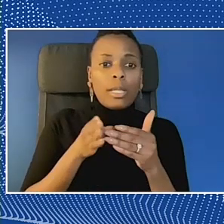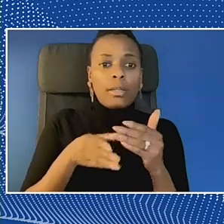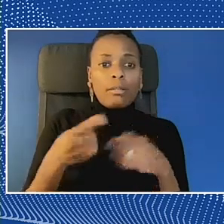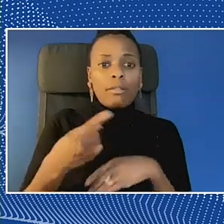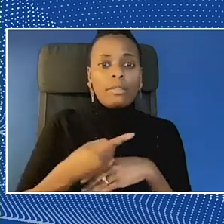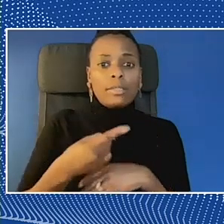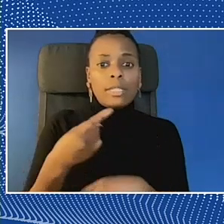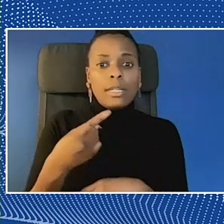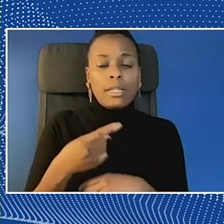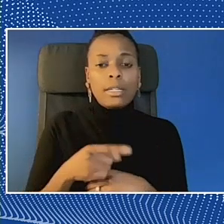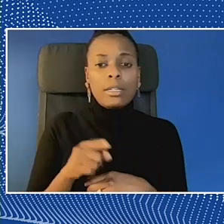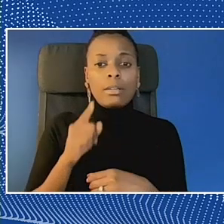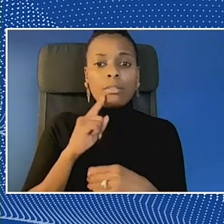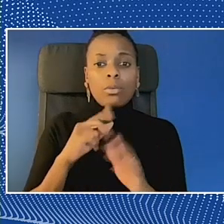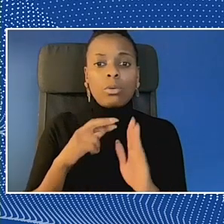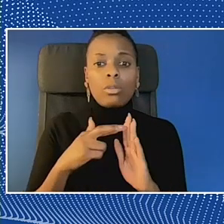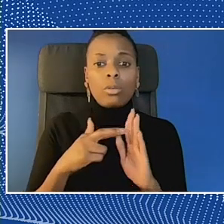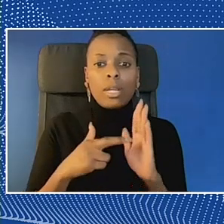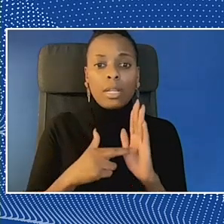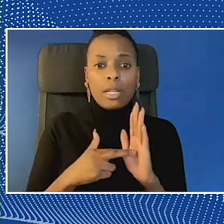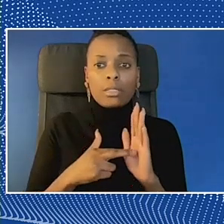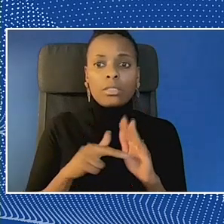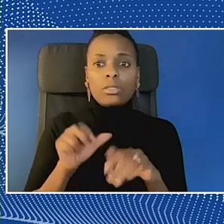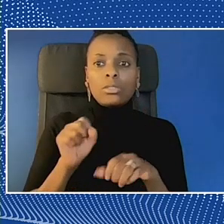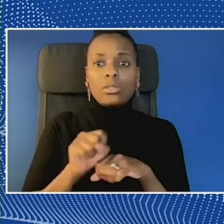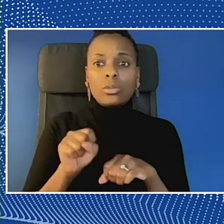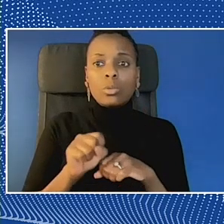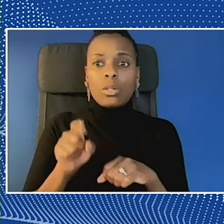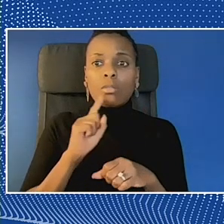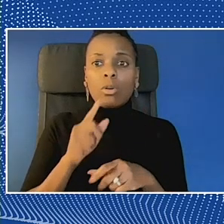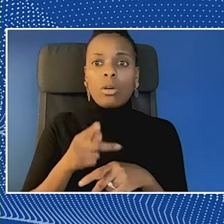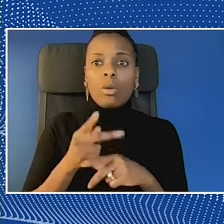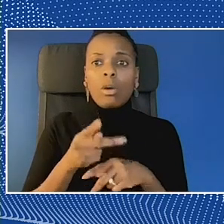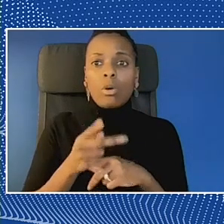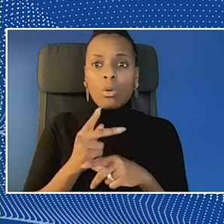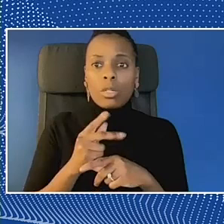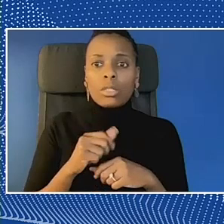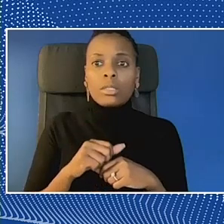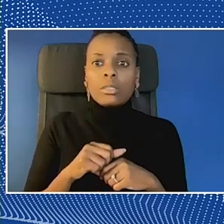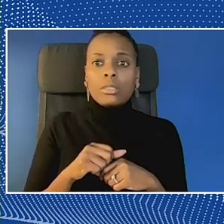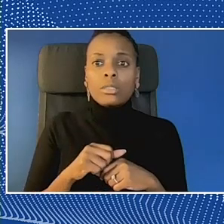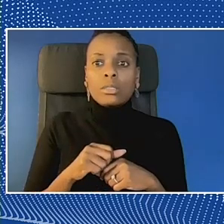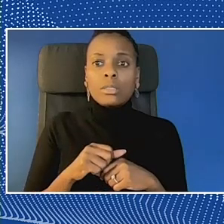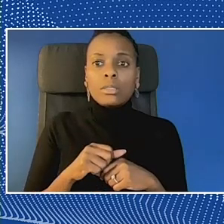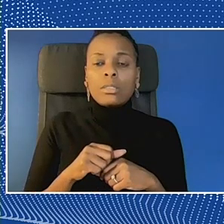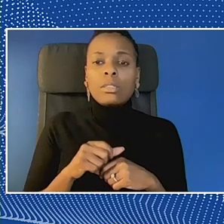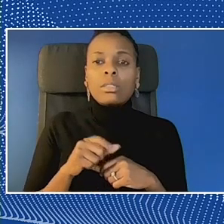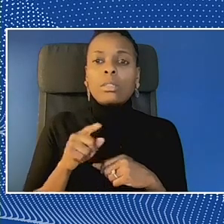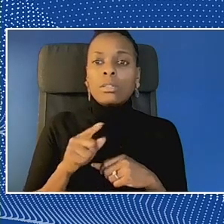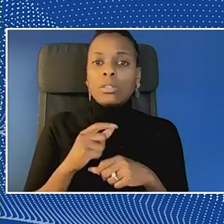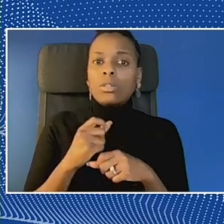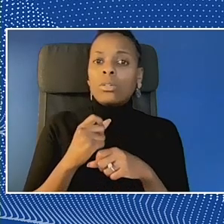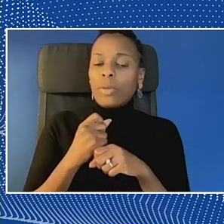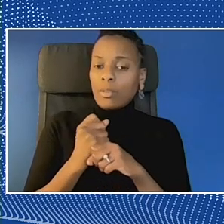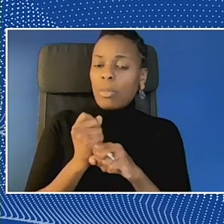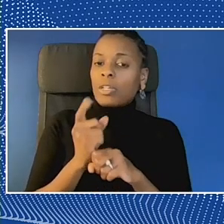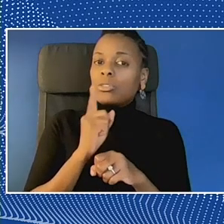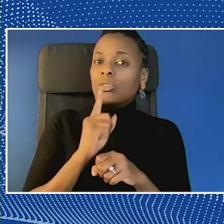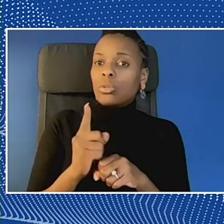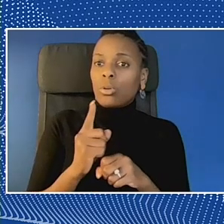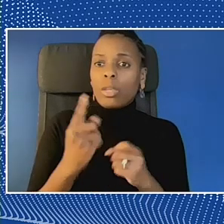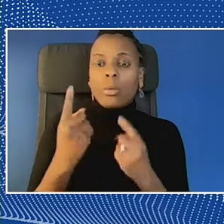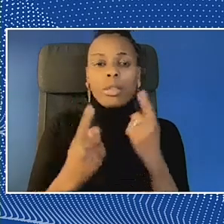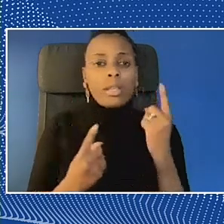for these regulations to actually work for borrowers, we really have to make sure that we are thinking about the technicalities of